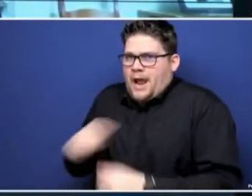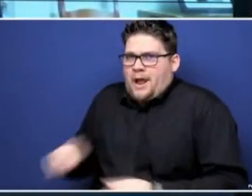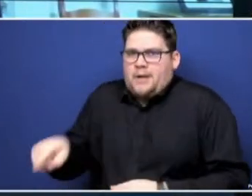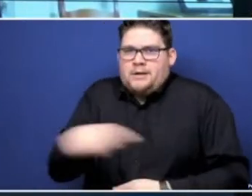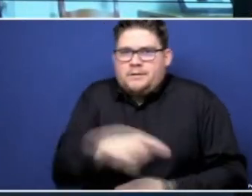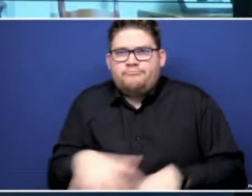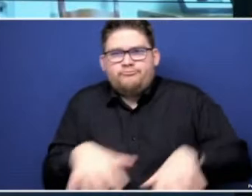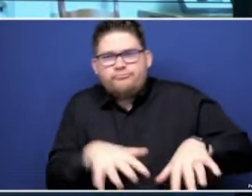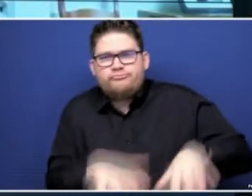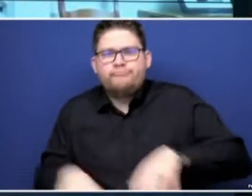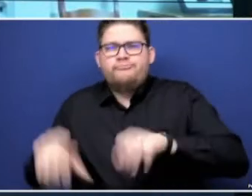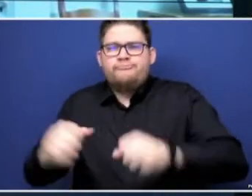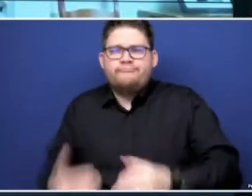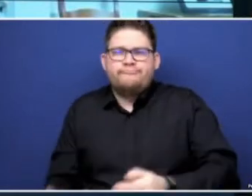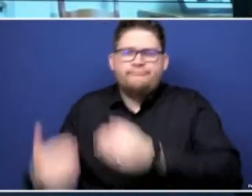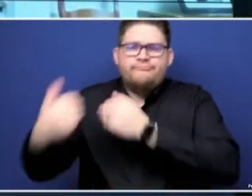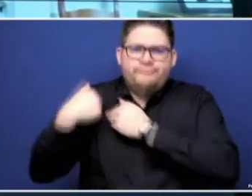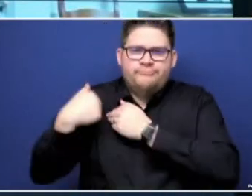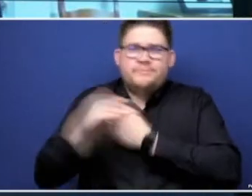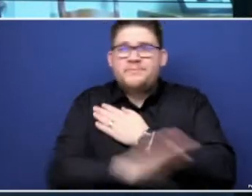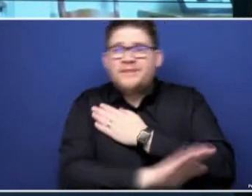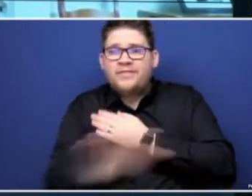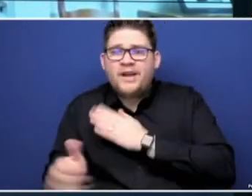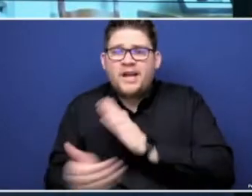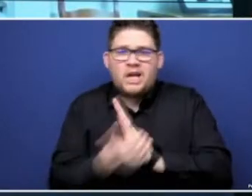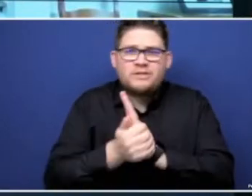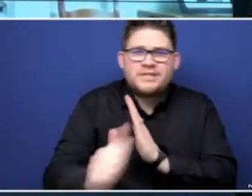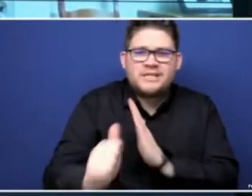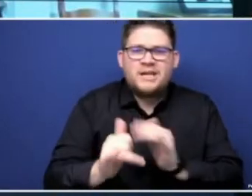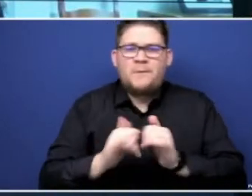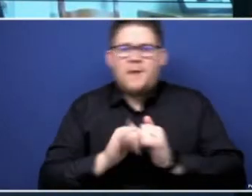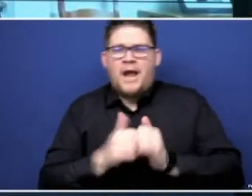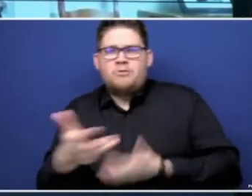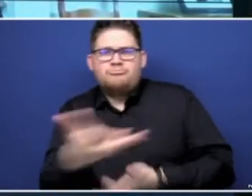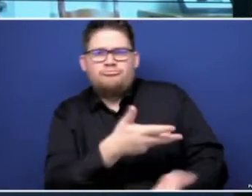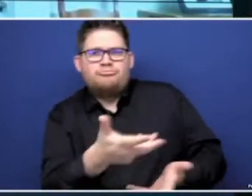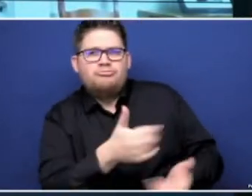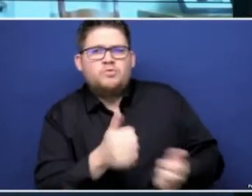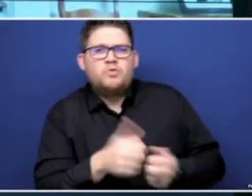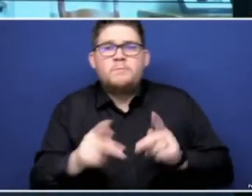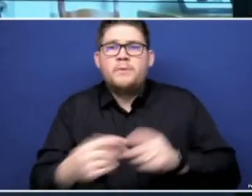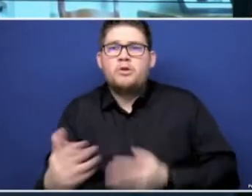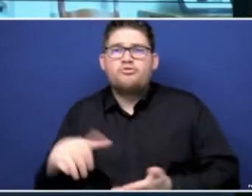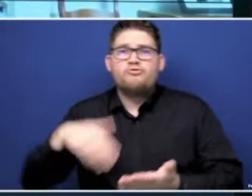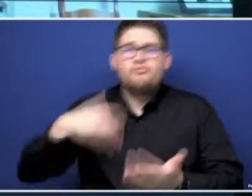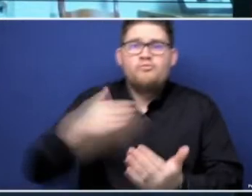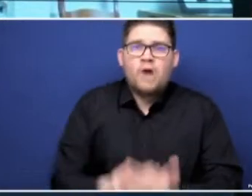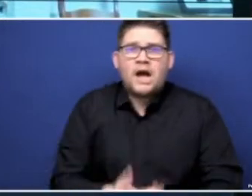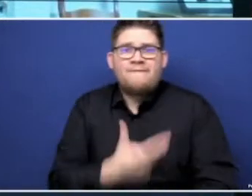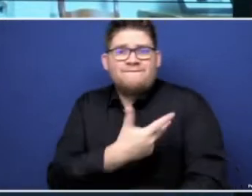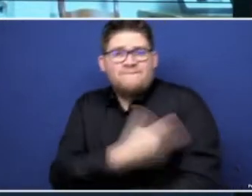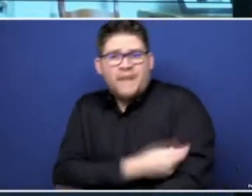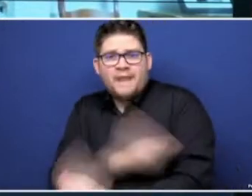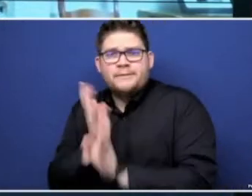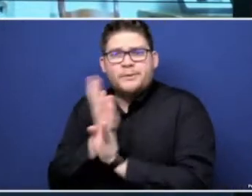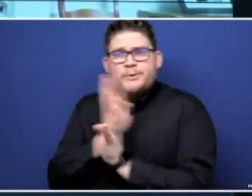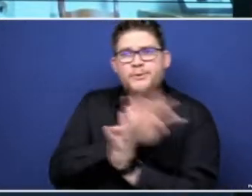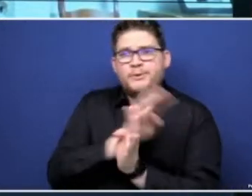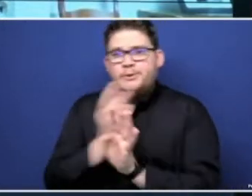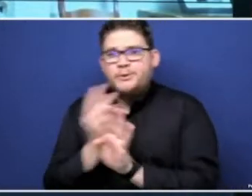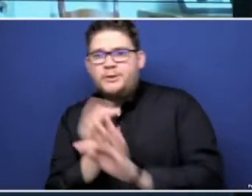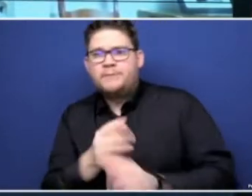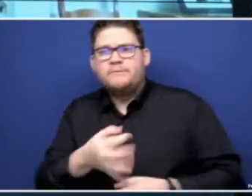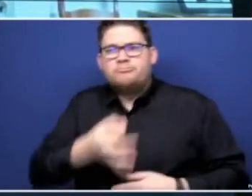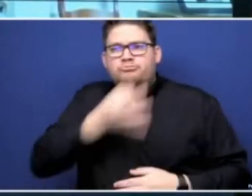with such compassion and such care, and getting themselves vaccinated and hopefully back to hugging their grandchildren,